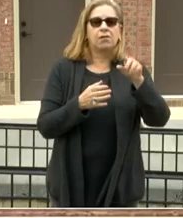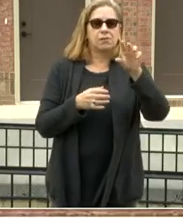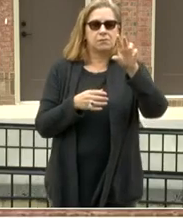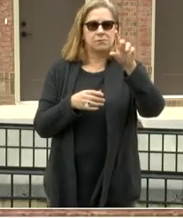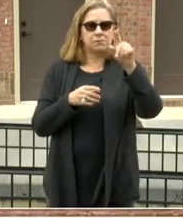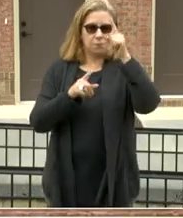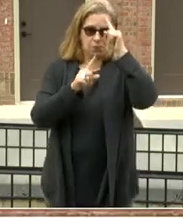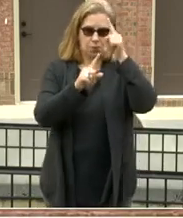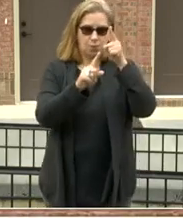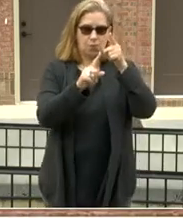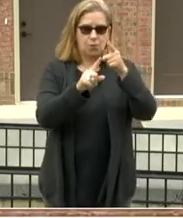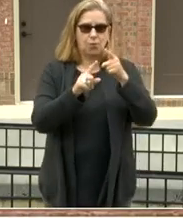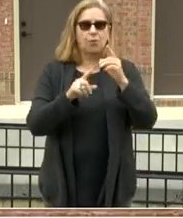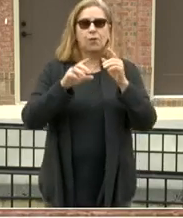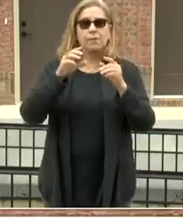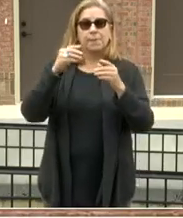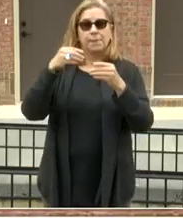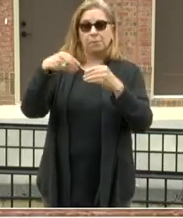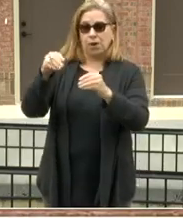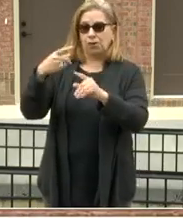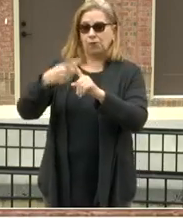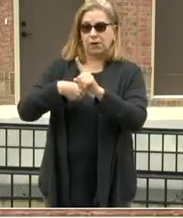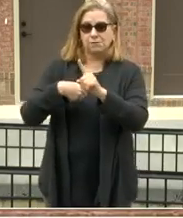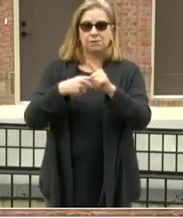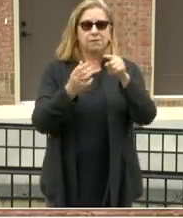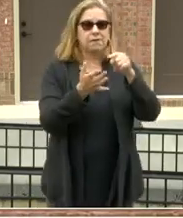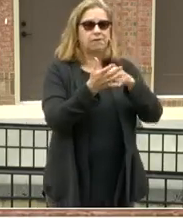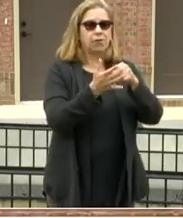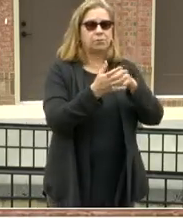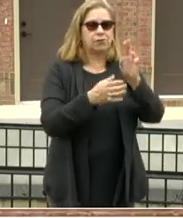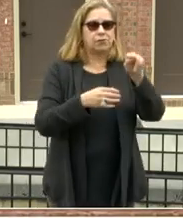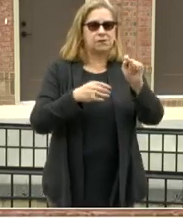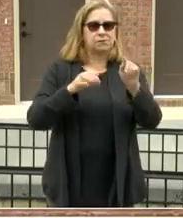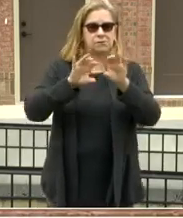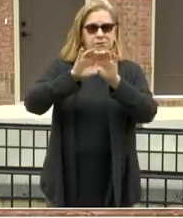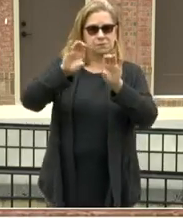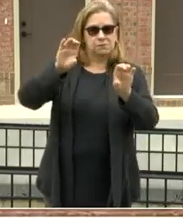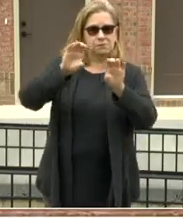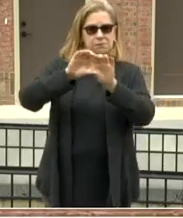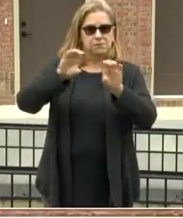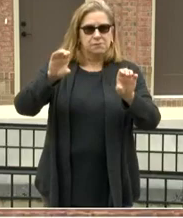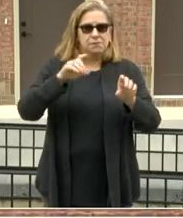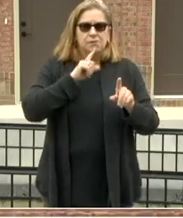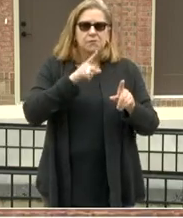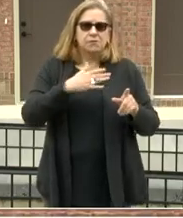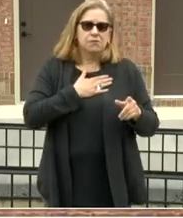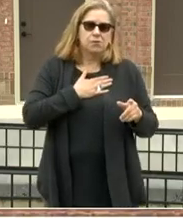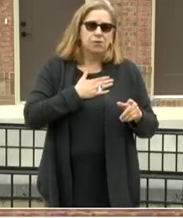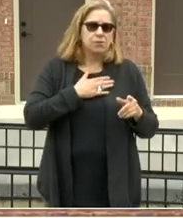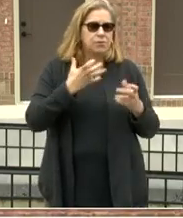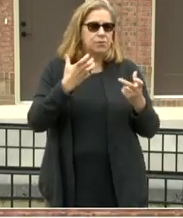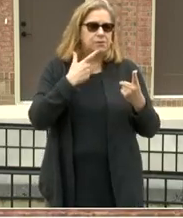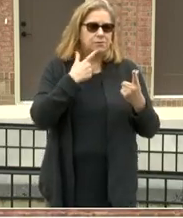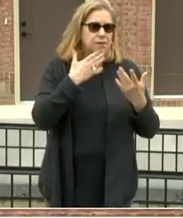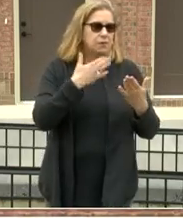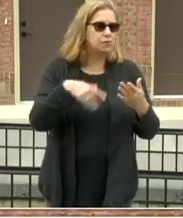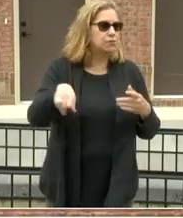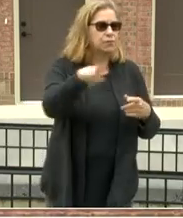Deputy Mayor Falchicchio, Director Latrina Owens, and the entire team a round of applause for all their efforts to get that done.